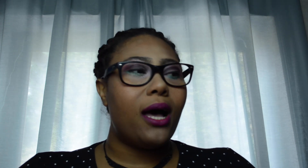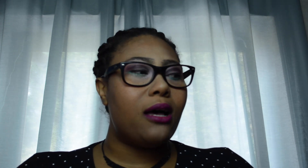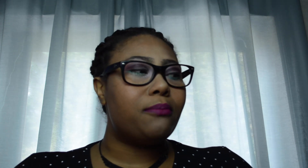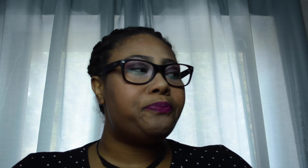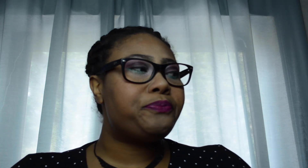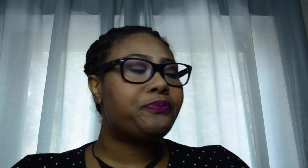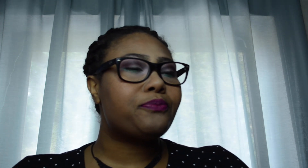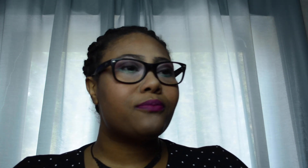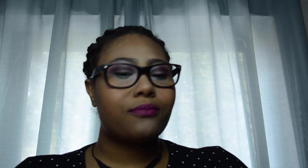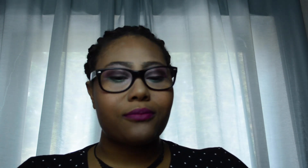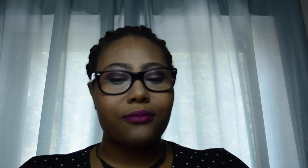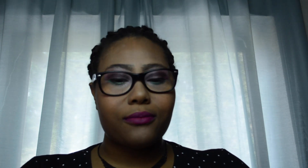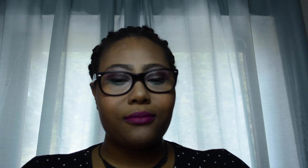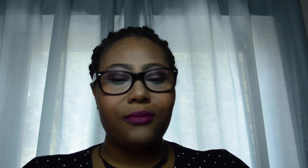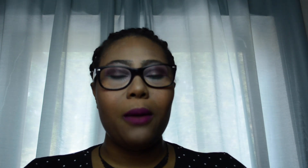So,